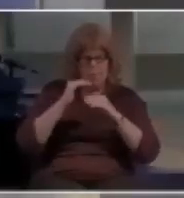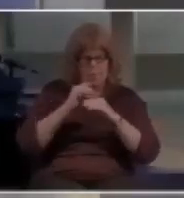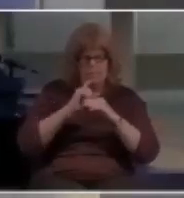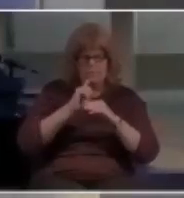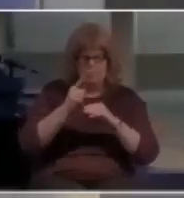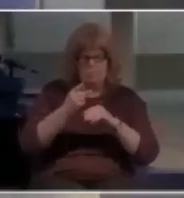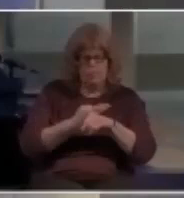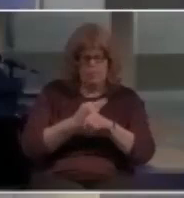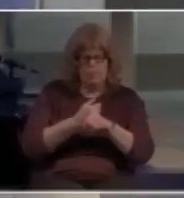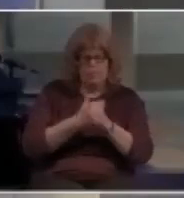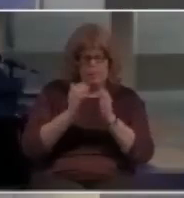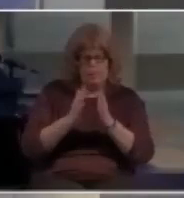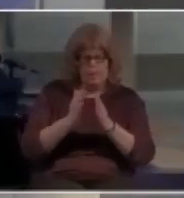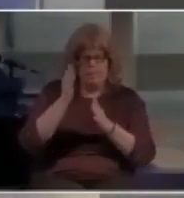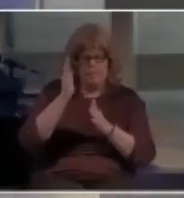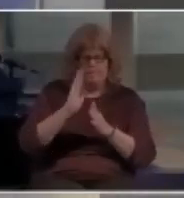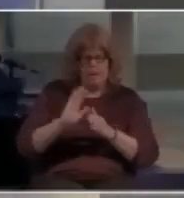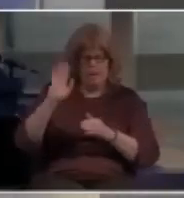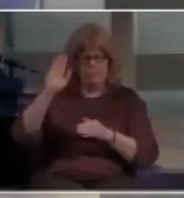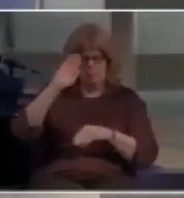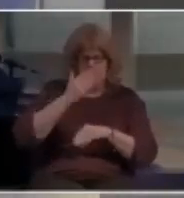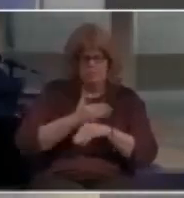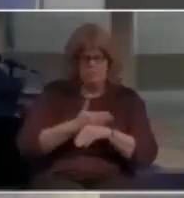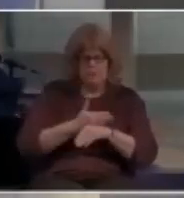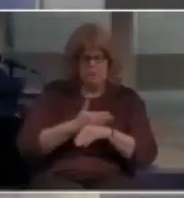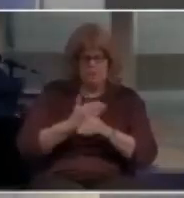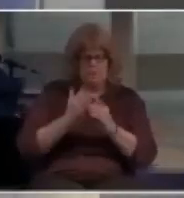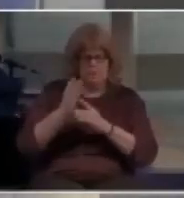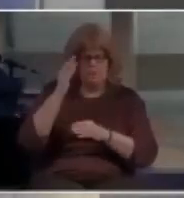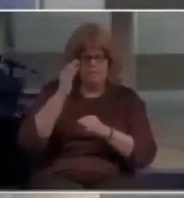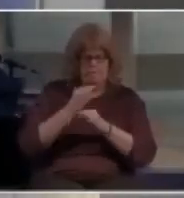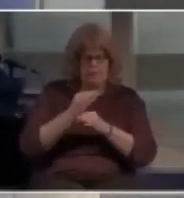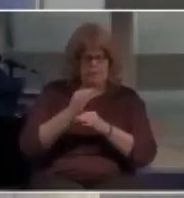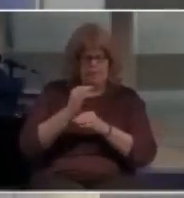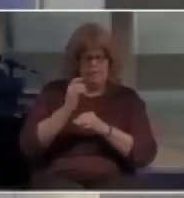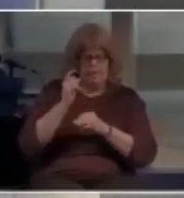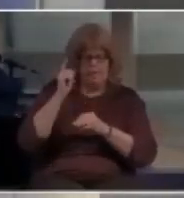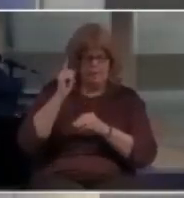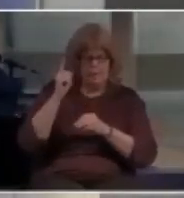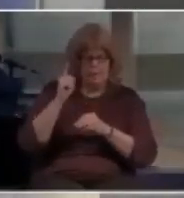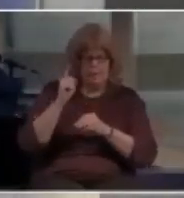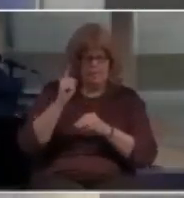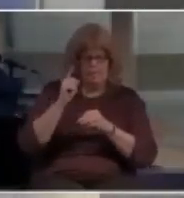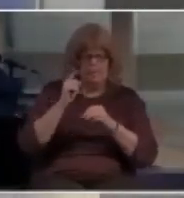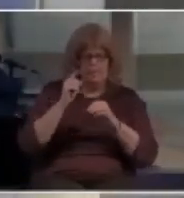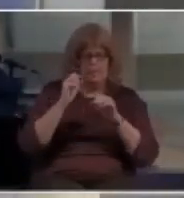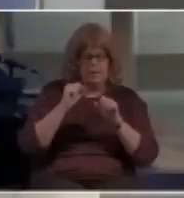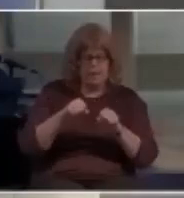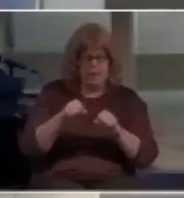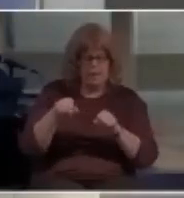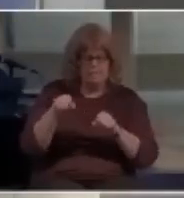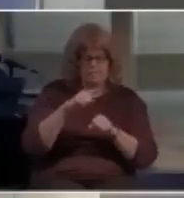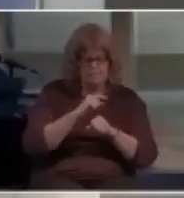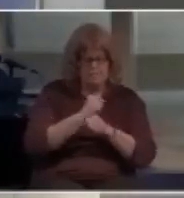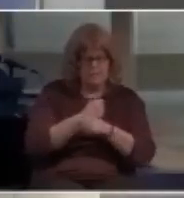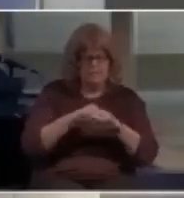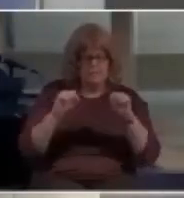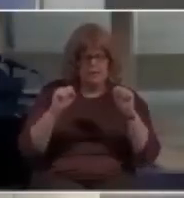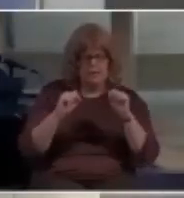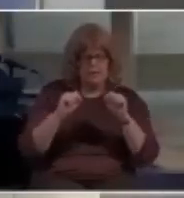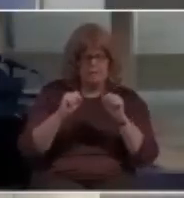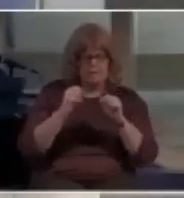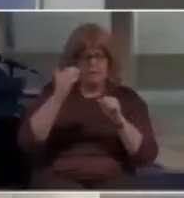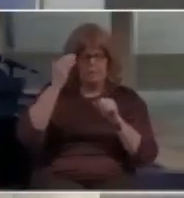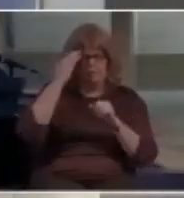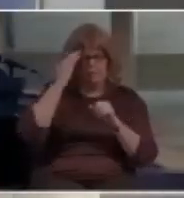Lamb of God, your Son, and that through faith in him, they would be saved, Lord, and that they would